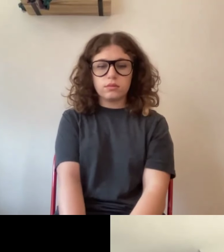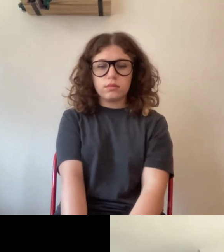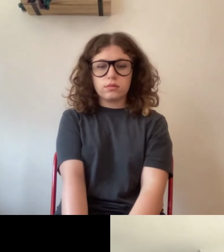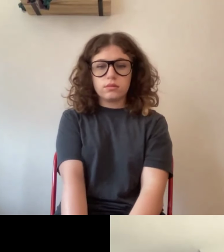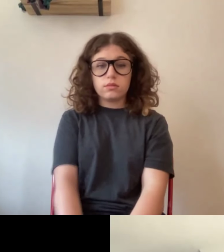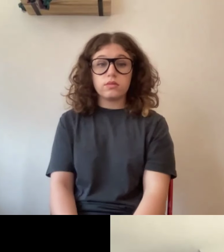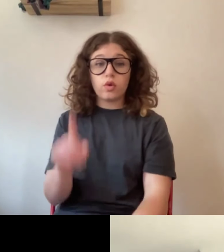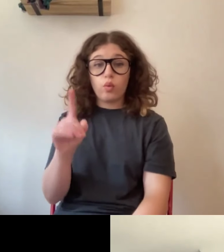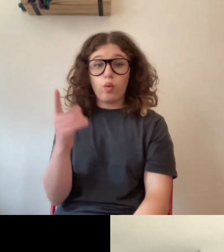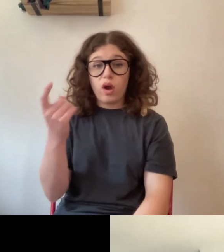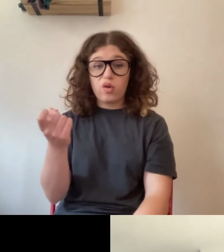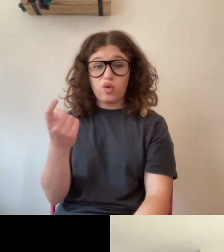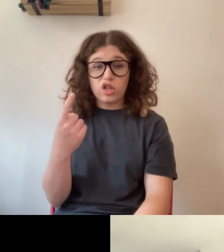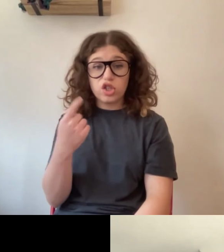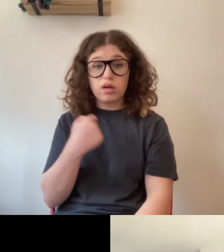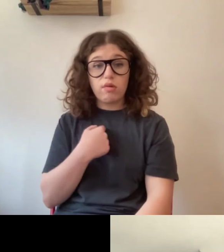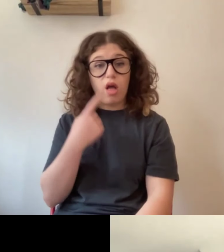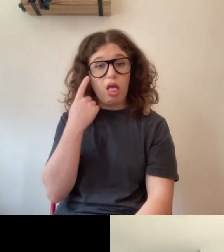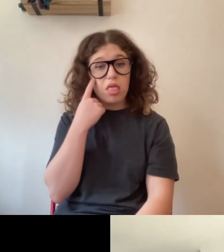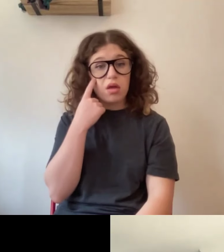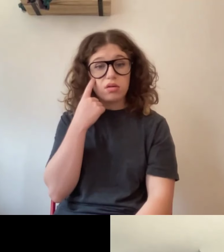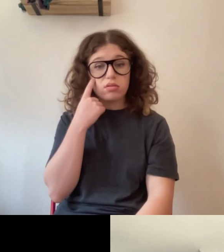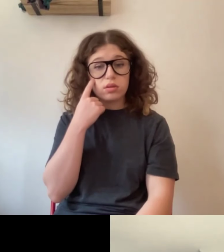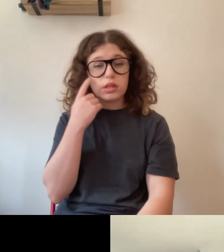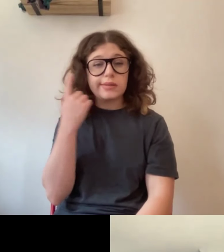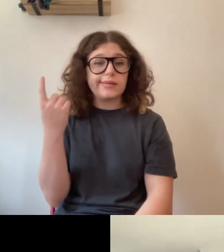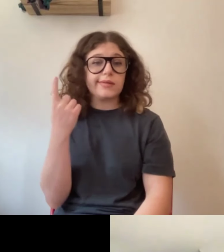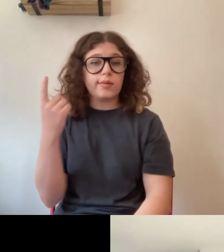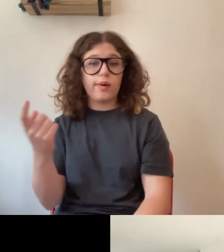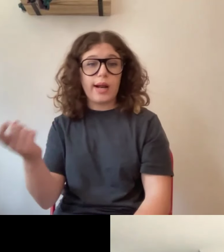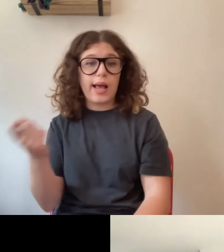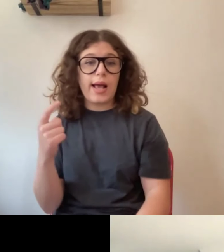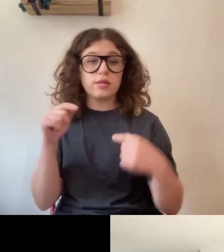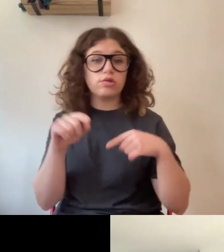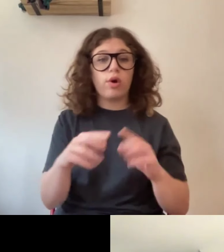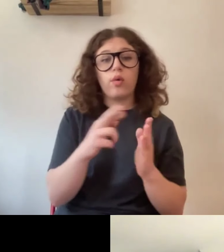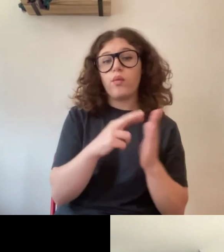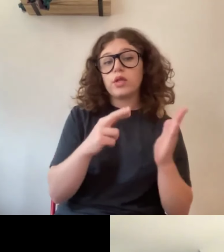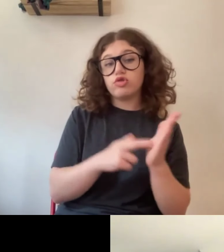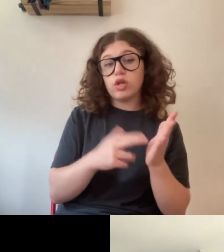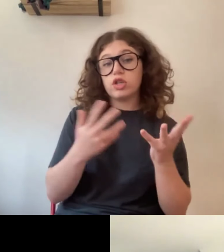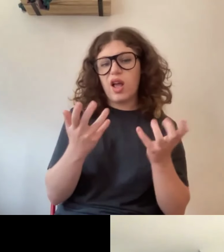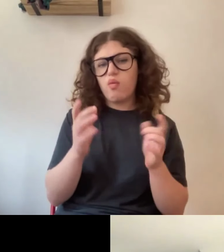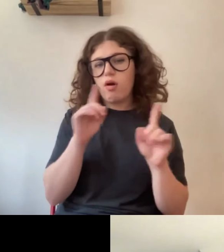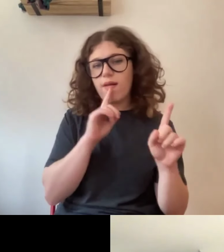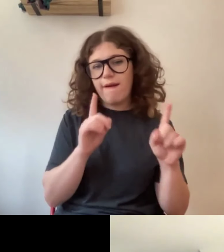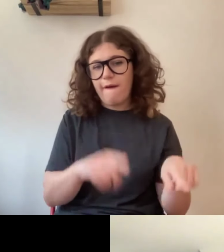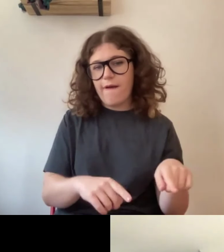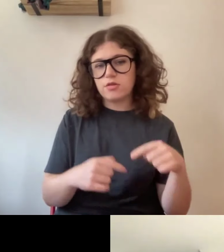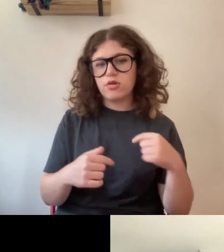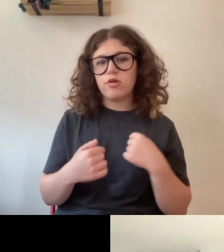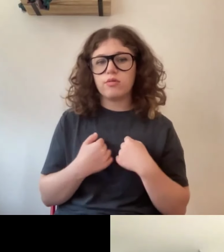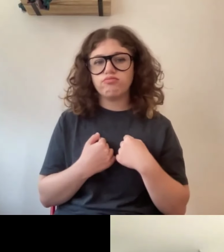One question that I think someone asked in the registration that I wanted to answer